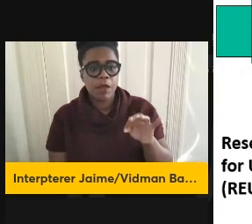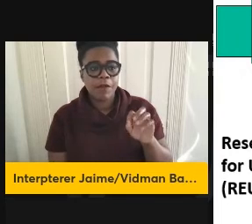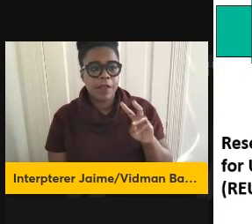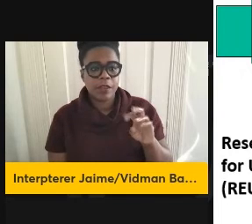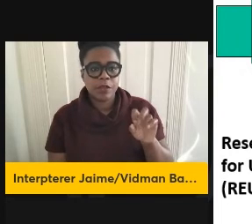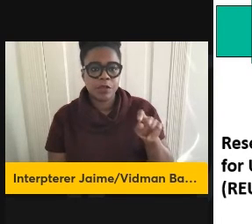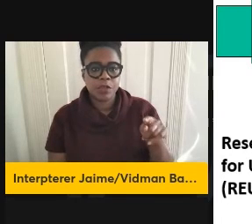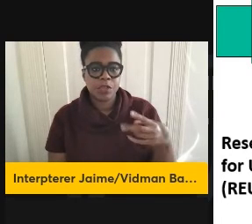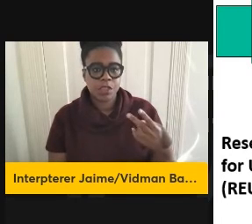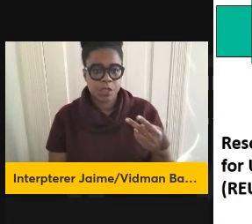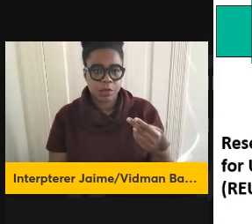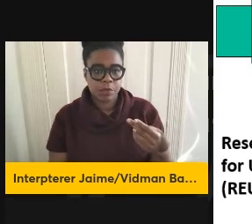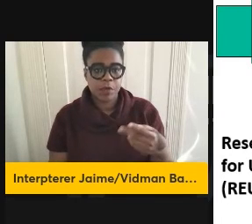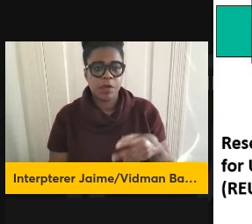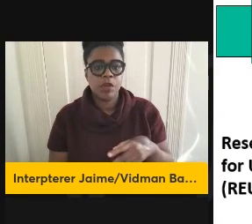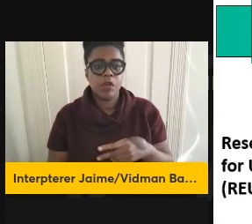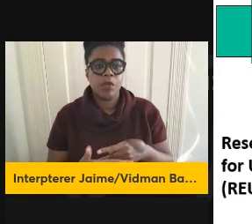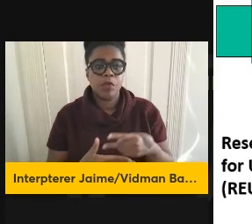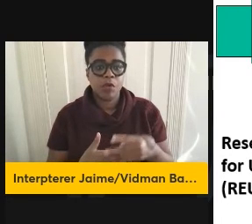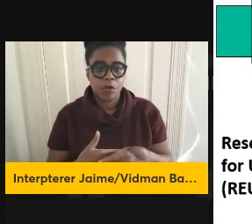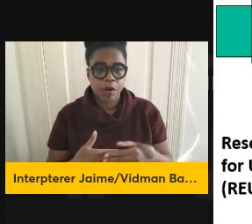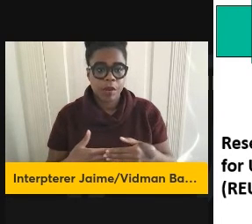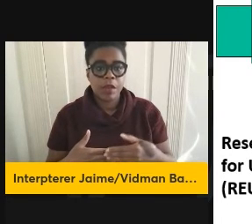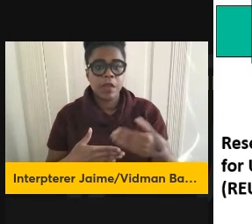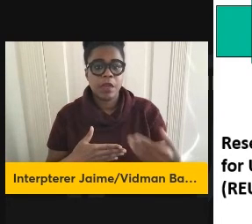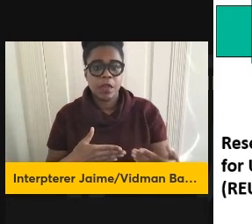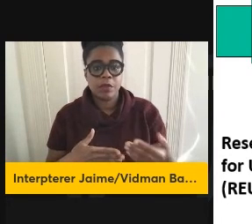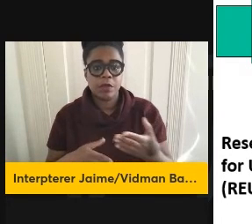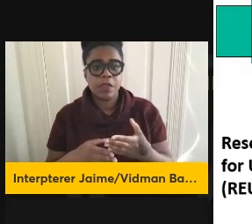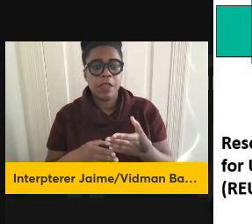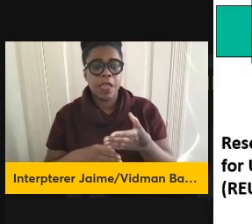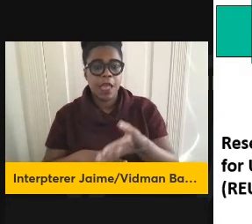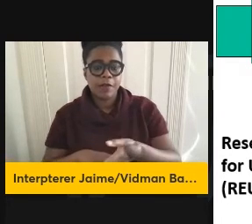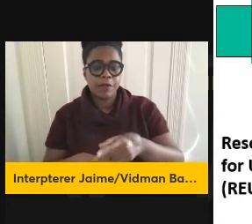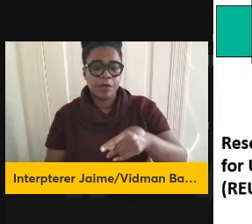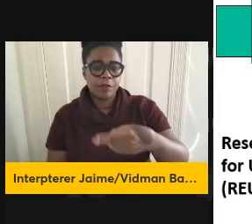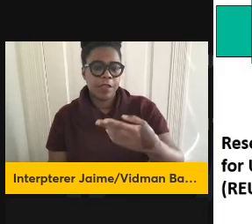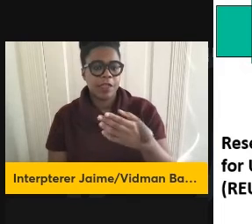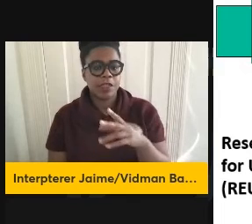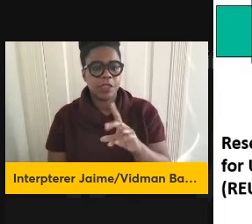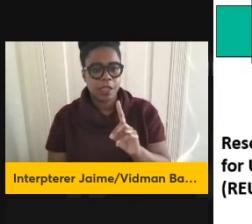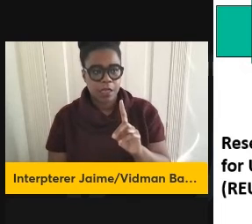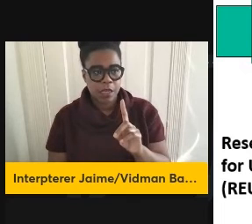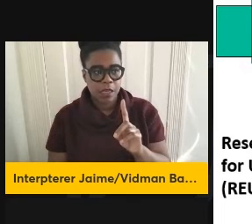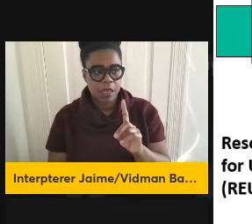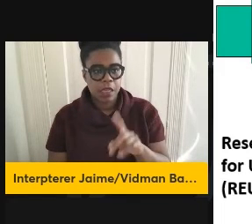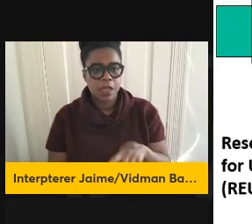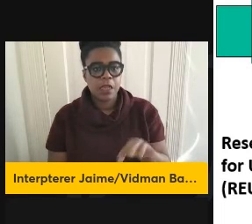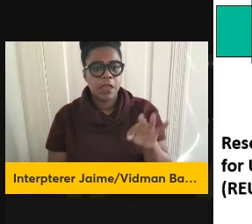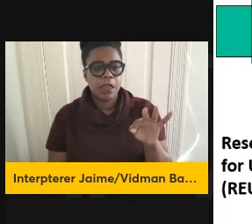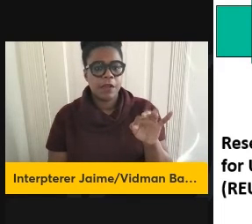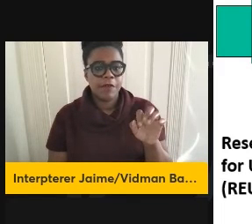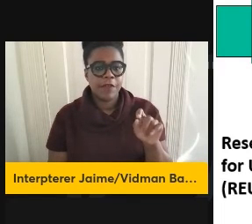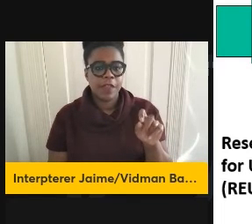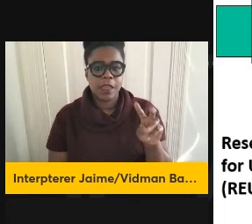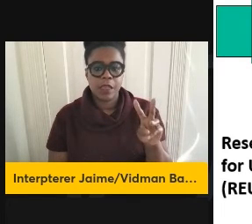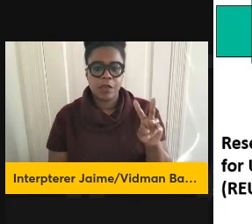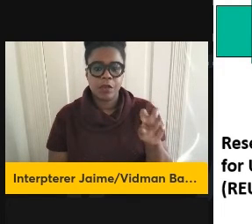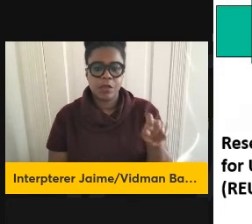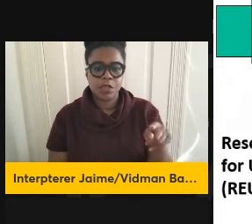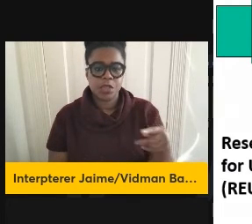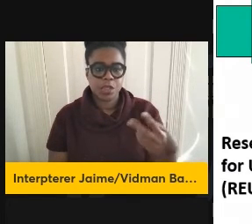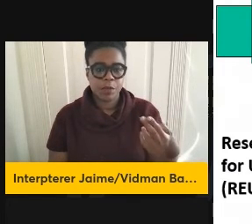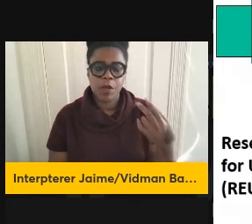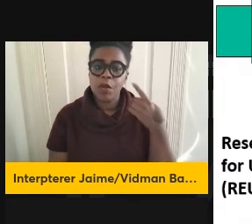GRFP. The next one is postdoc. And we have fellowships that will support postdocs. And then